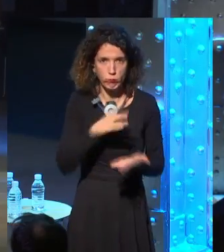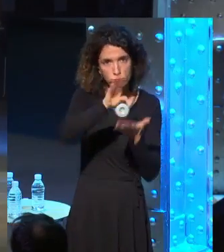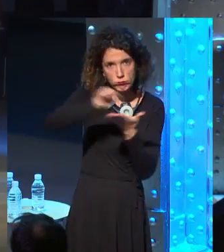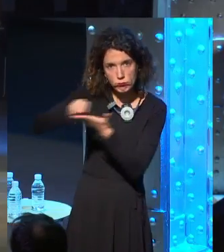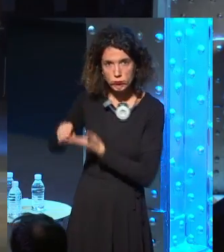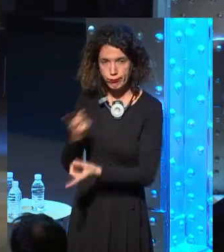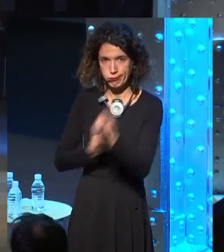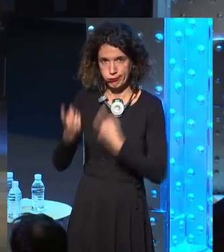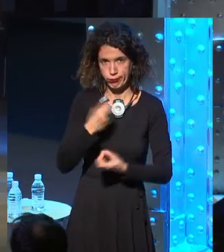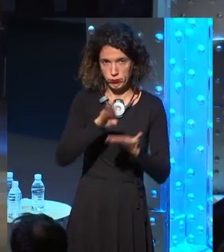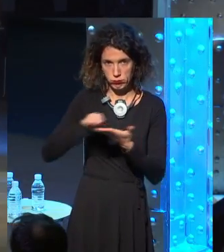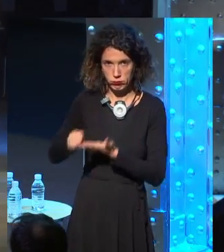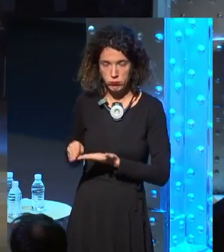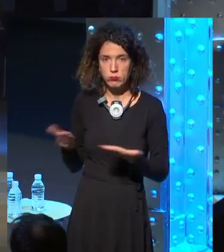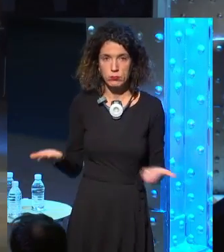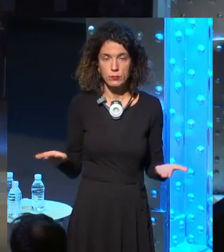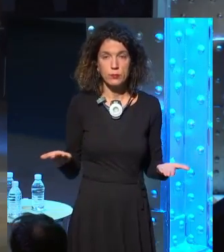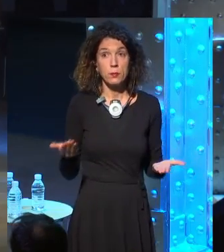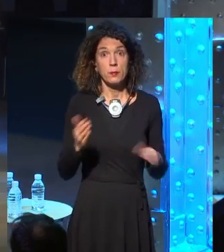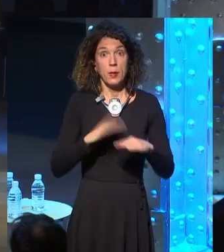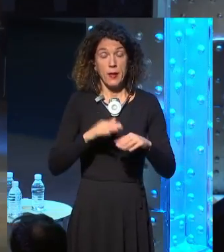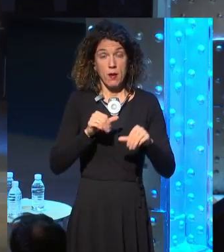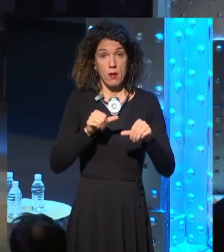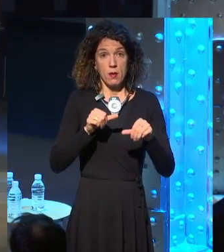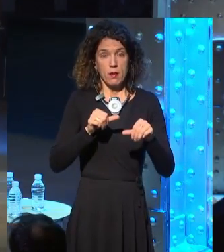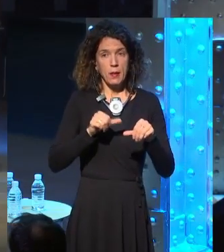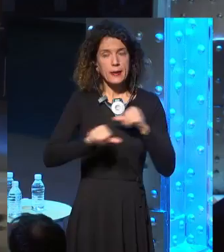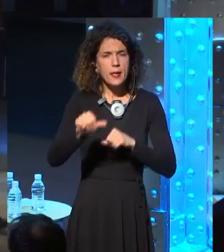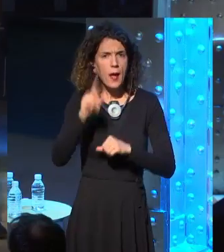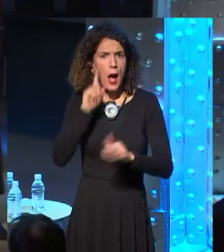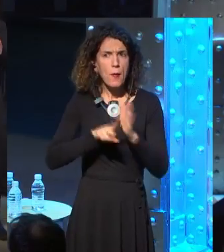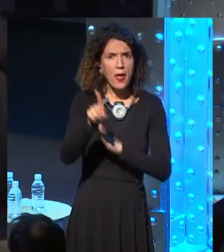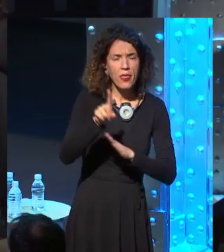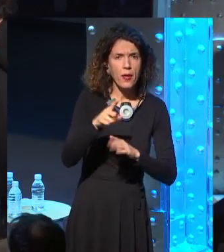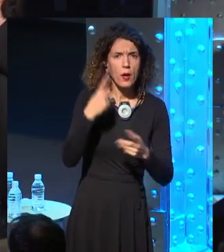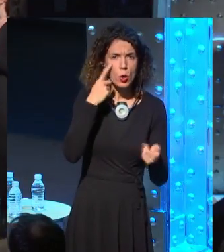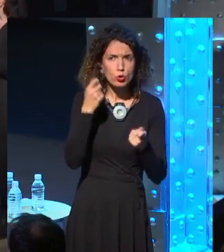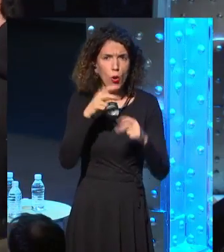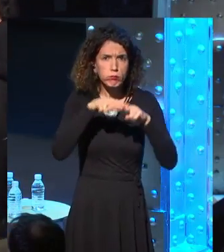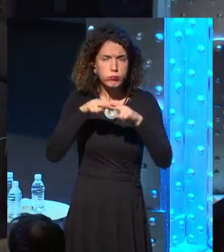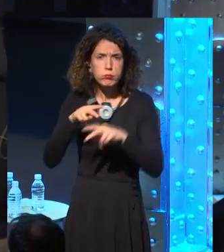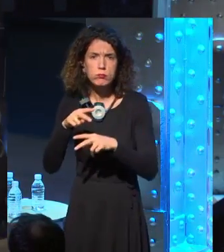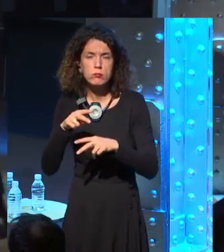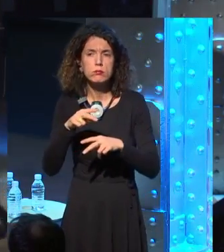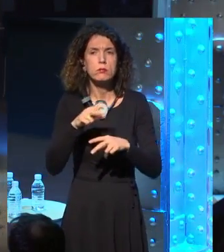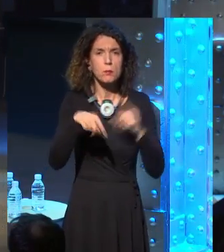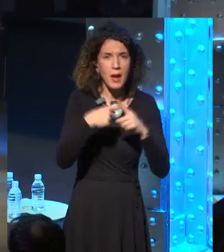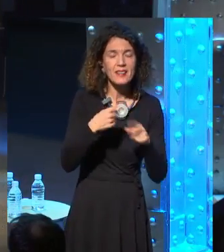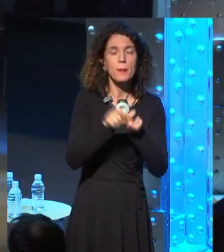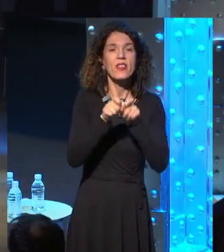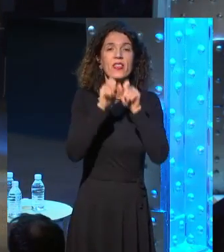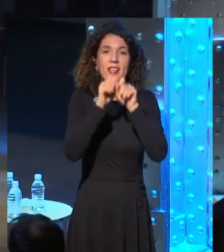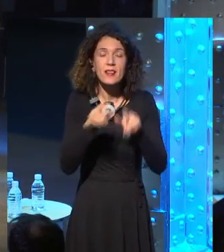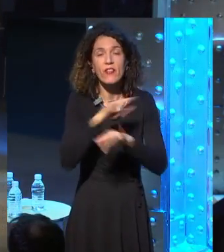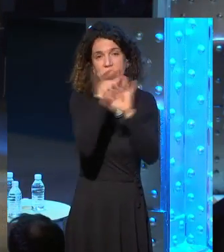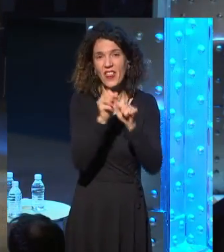to follow development and also the distribution of happiness, and